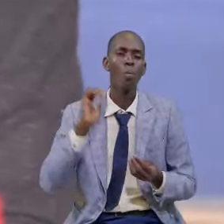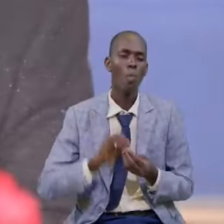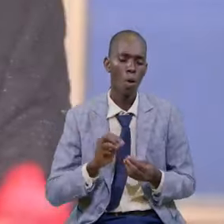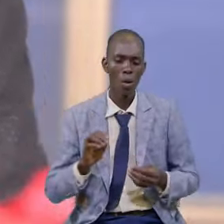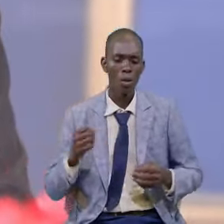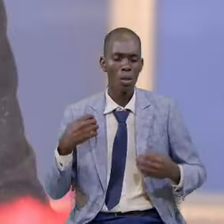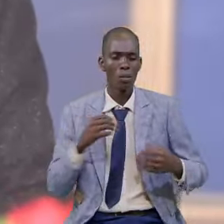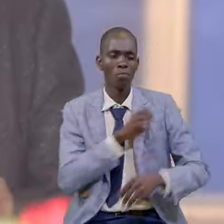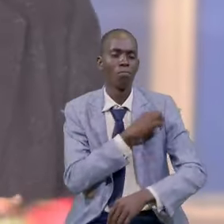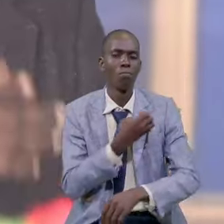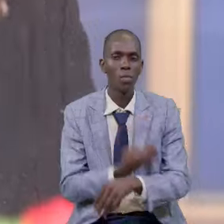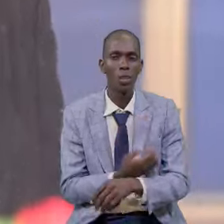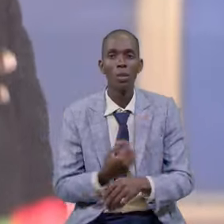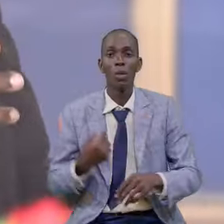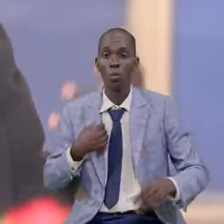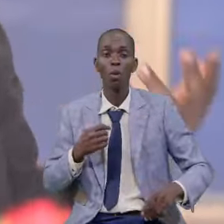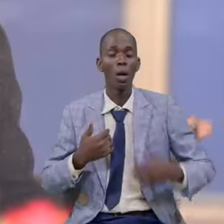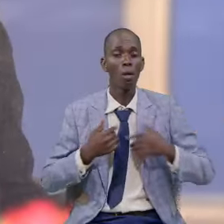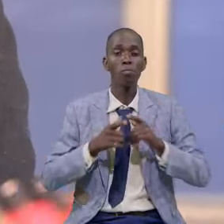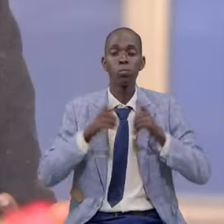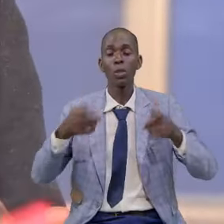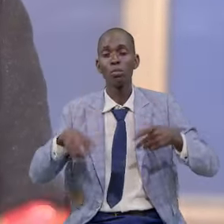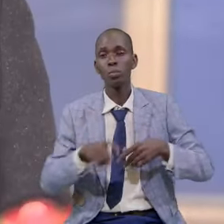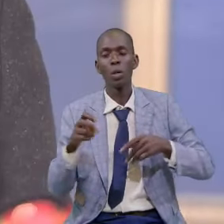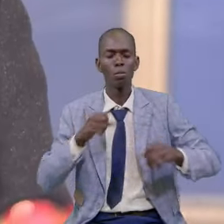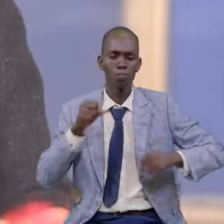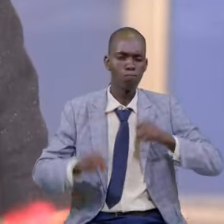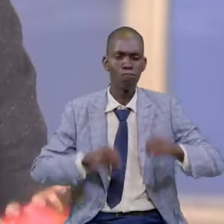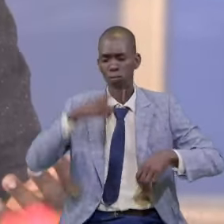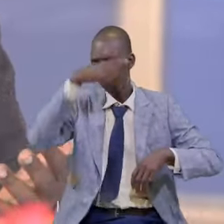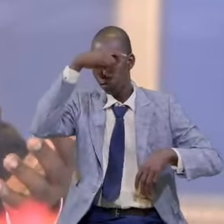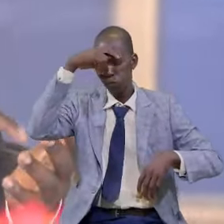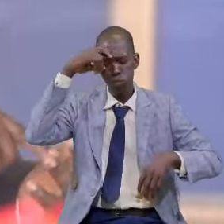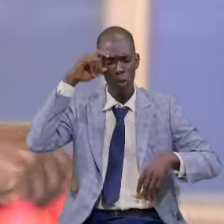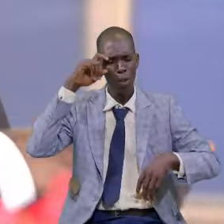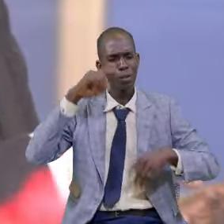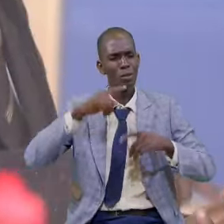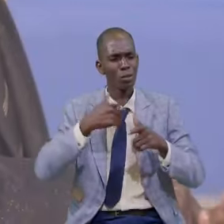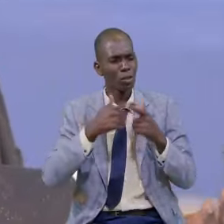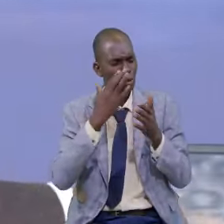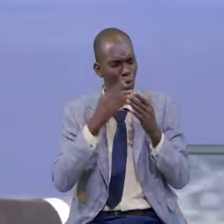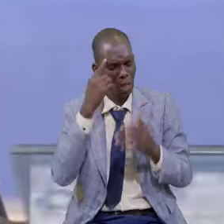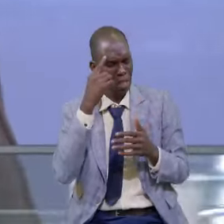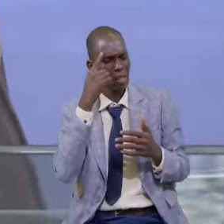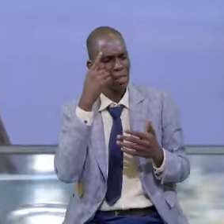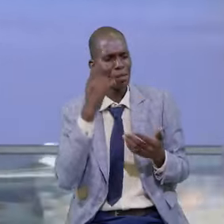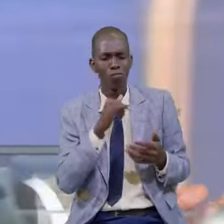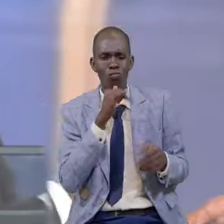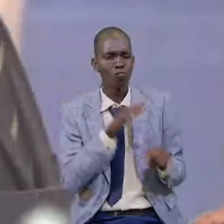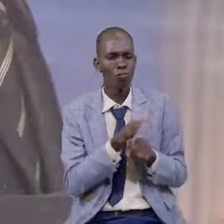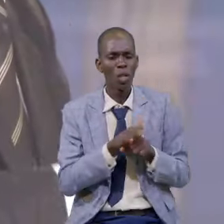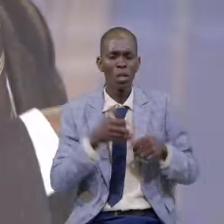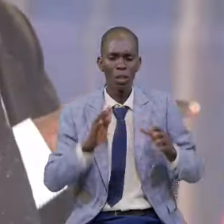but we're sweating with that. And somebody said, we can have an engine. and put into the bicycle, and